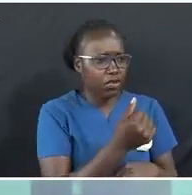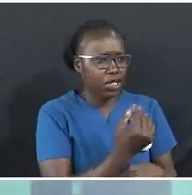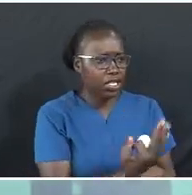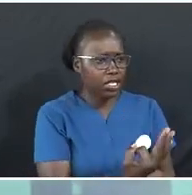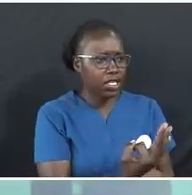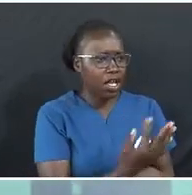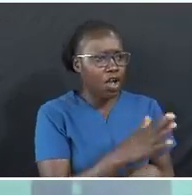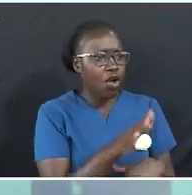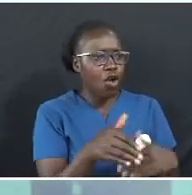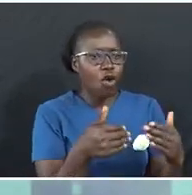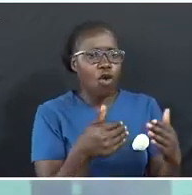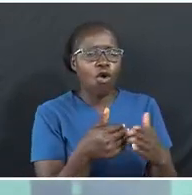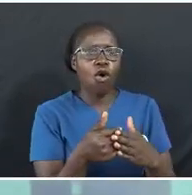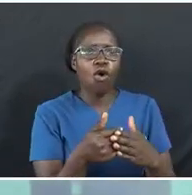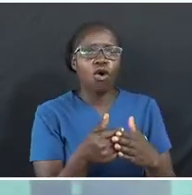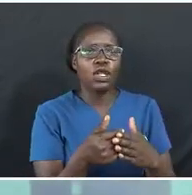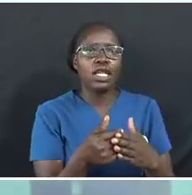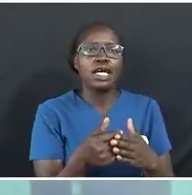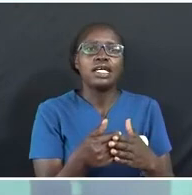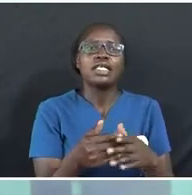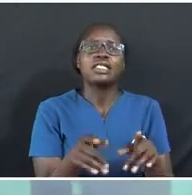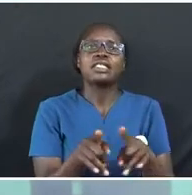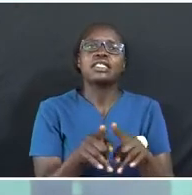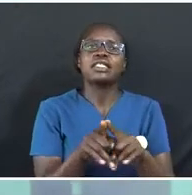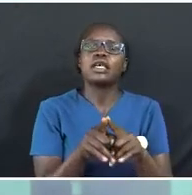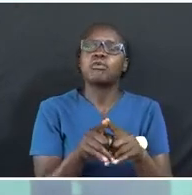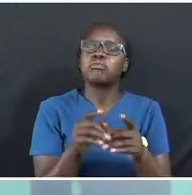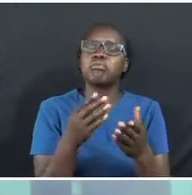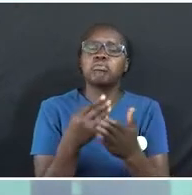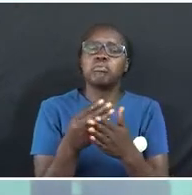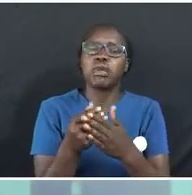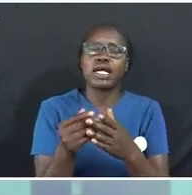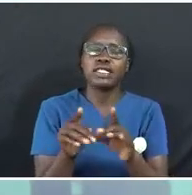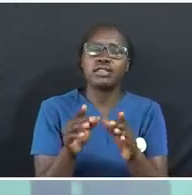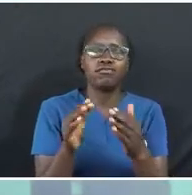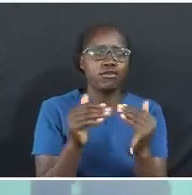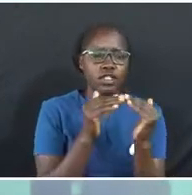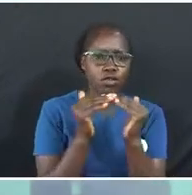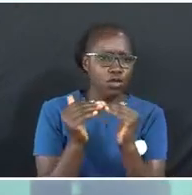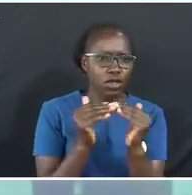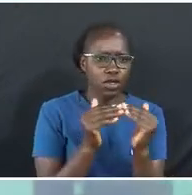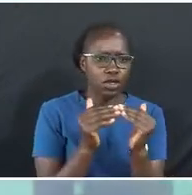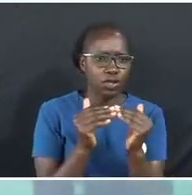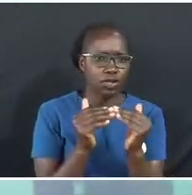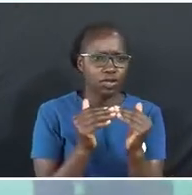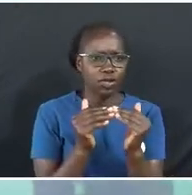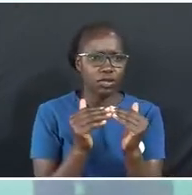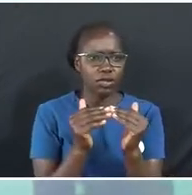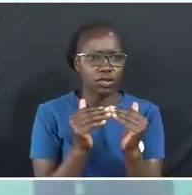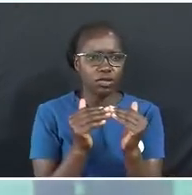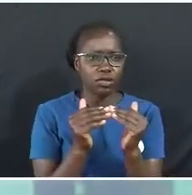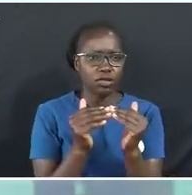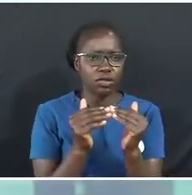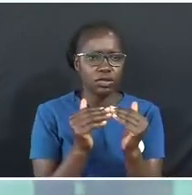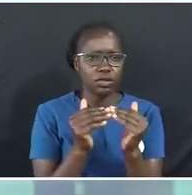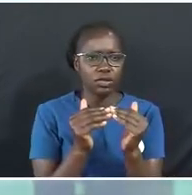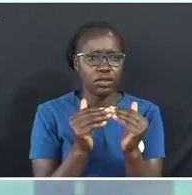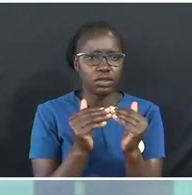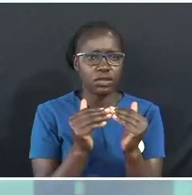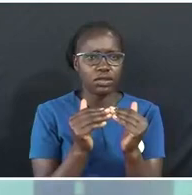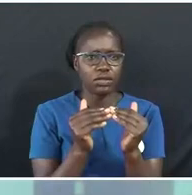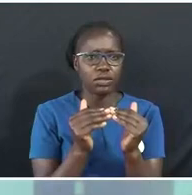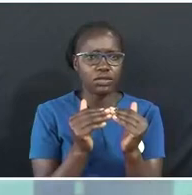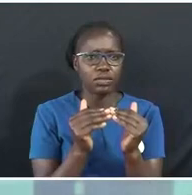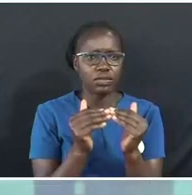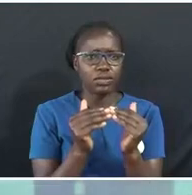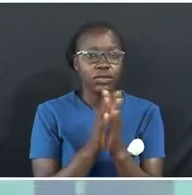are told to go to the farm, they start working without negotiating. How come? But they were told just go.